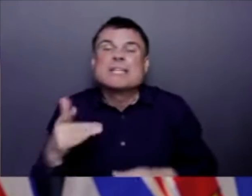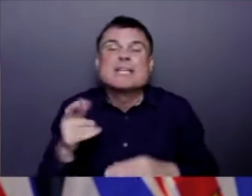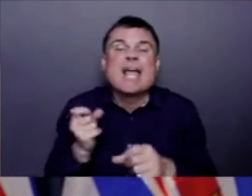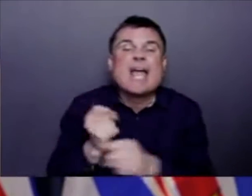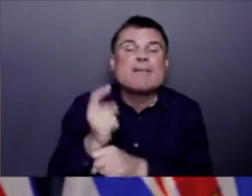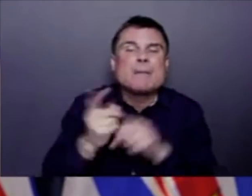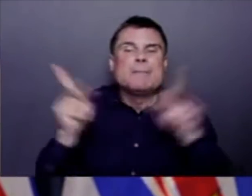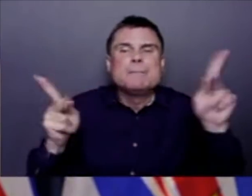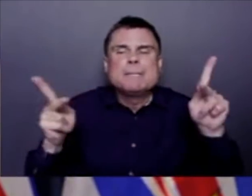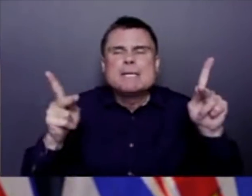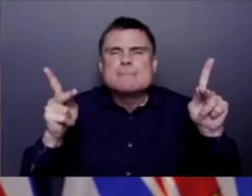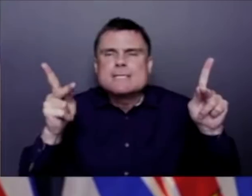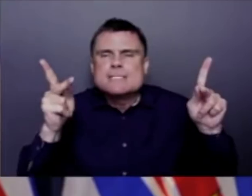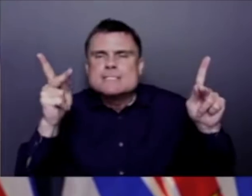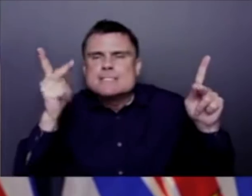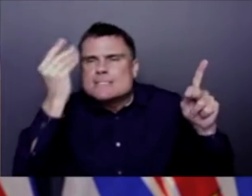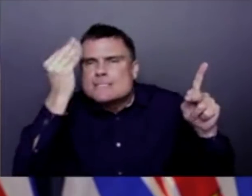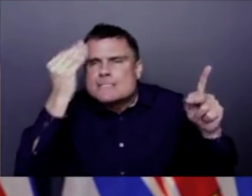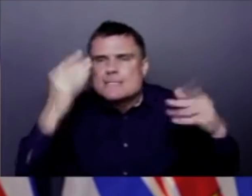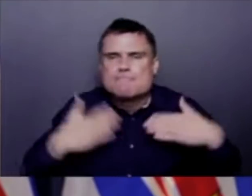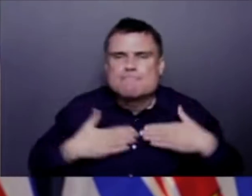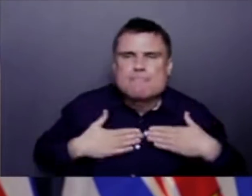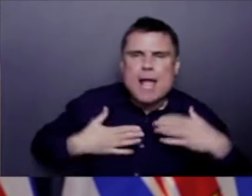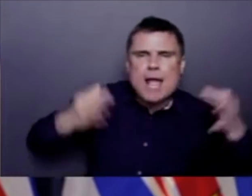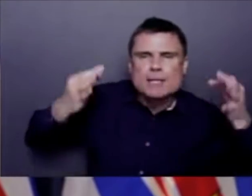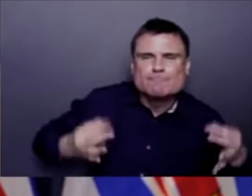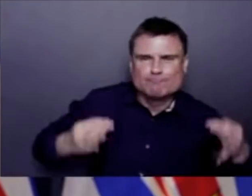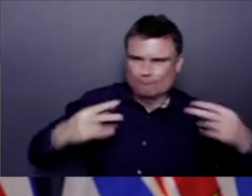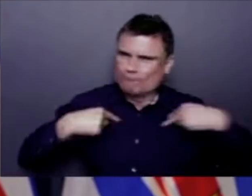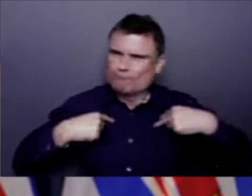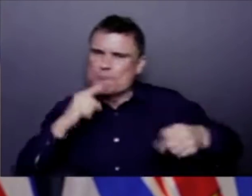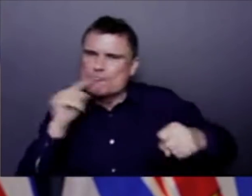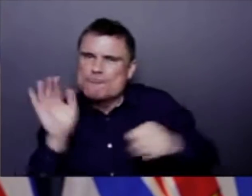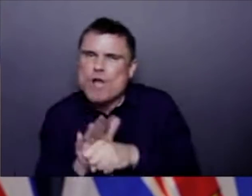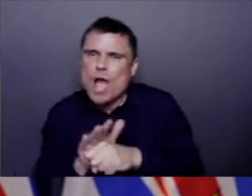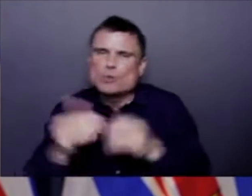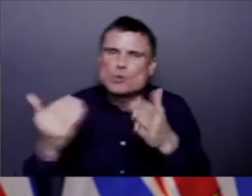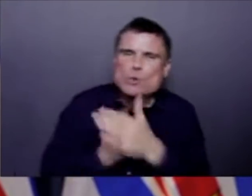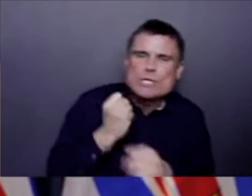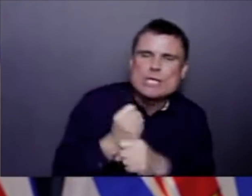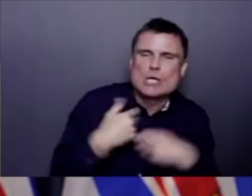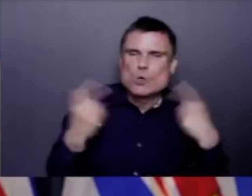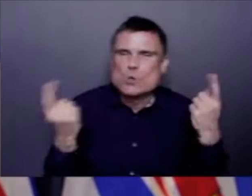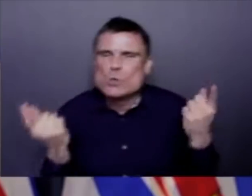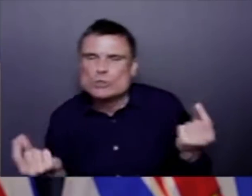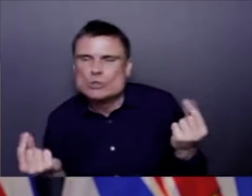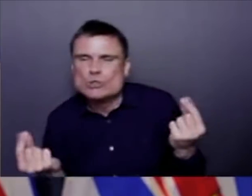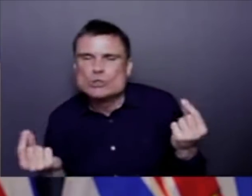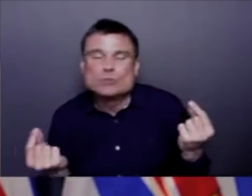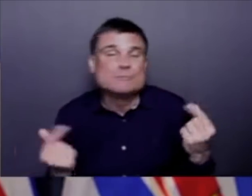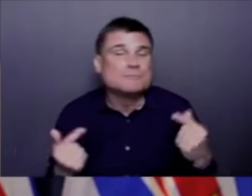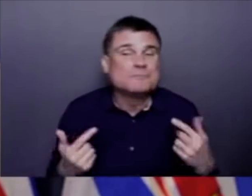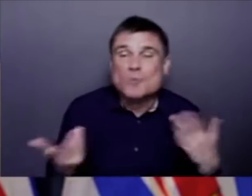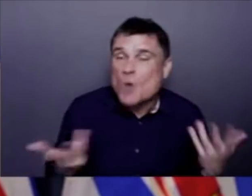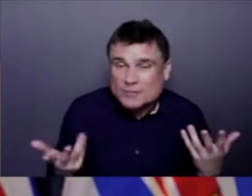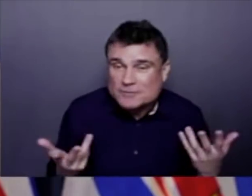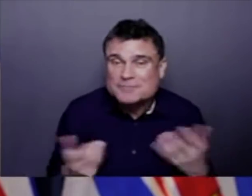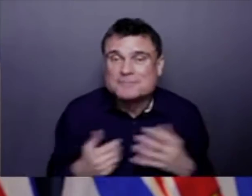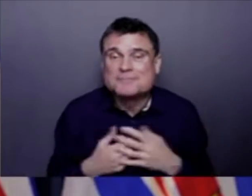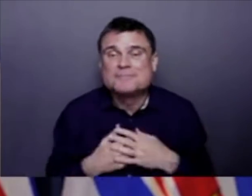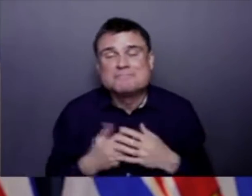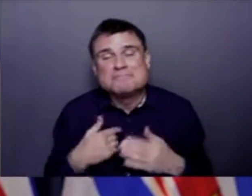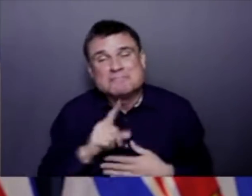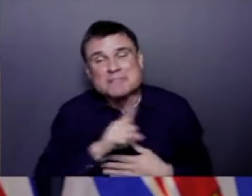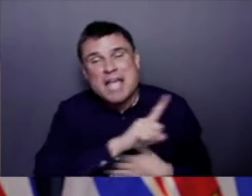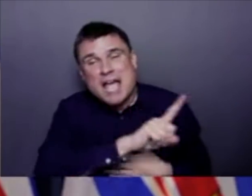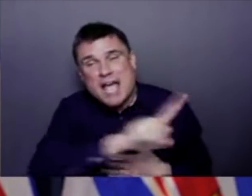of the things we've been resolving to do over the last period, to stay apart and to follow public health guidelines, resolve to wearing a mask